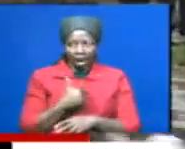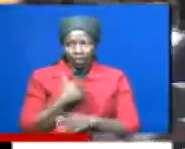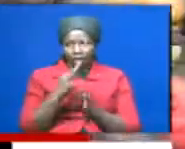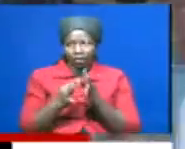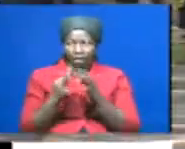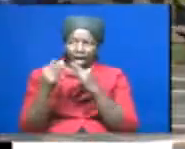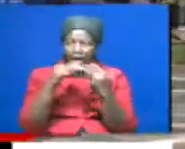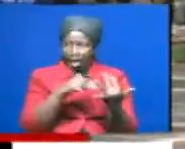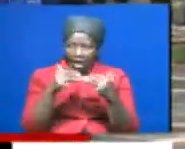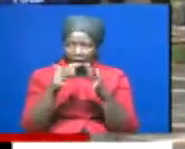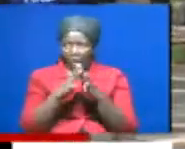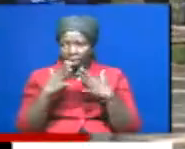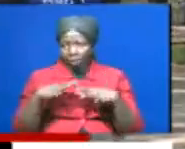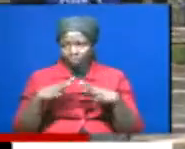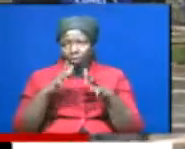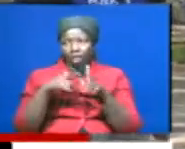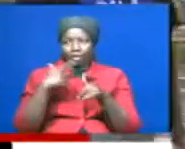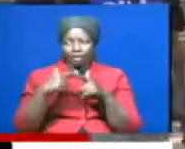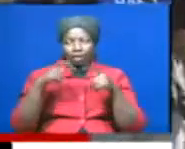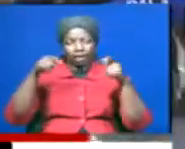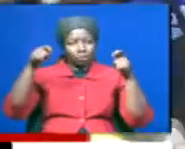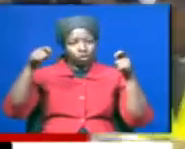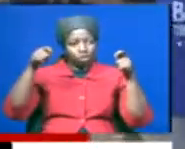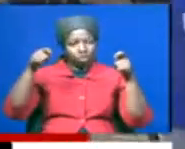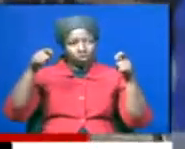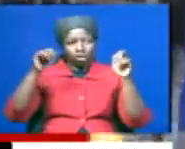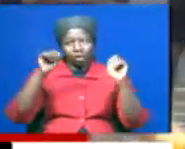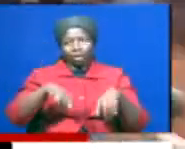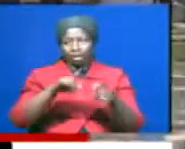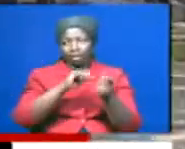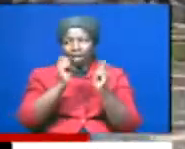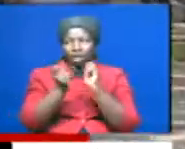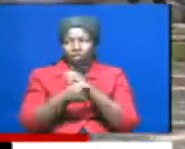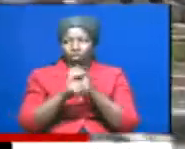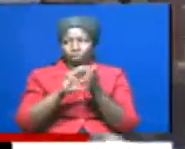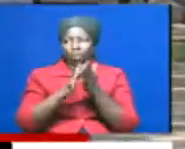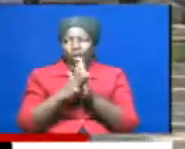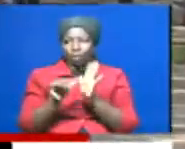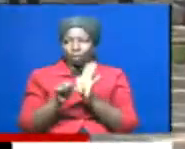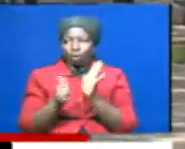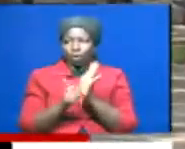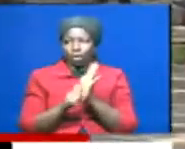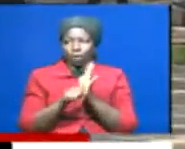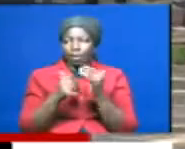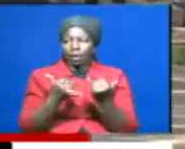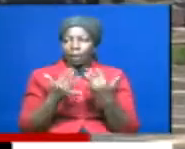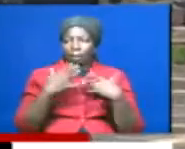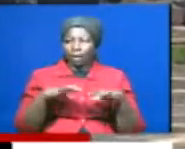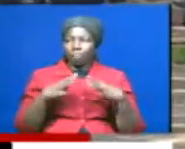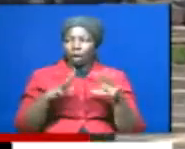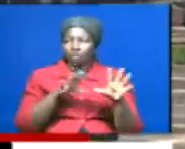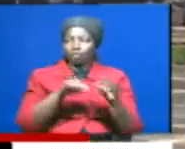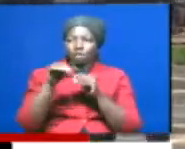then the demonstration here could turn chaotic. Right now, the crowd has gone to that place I've